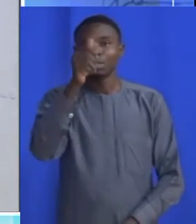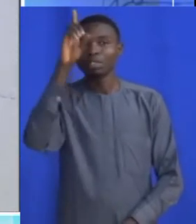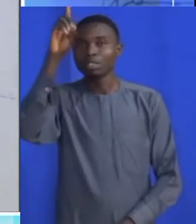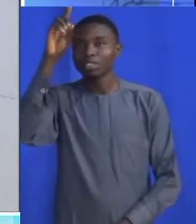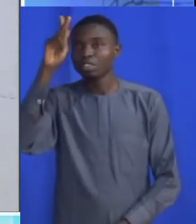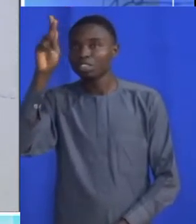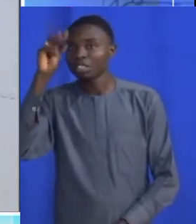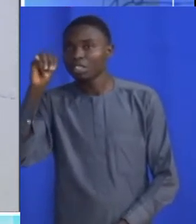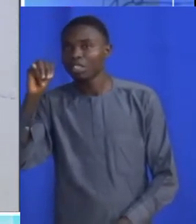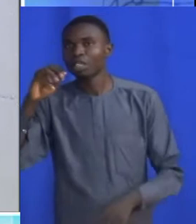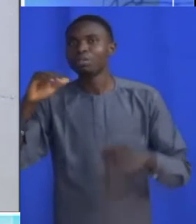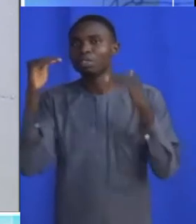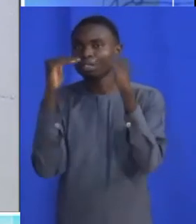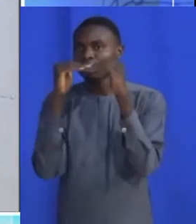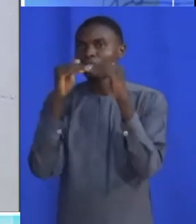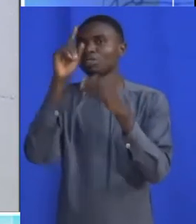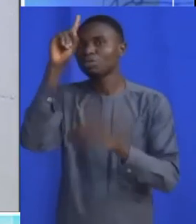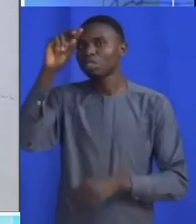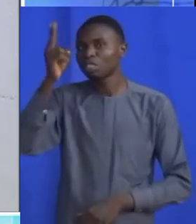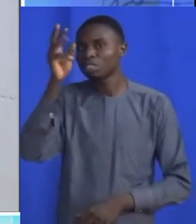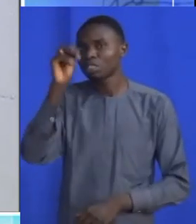immunity granting of immunity.